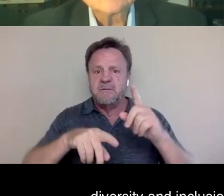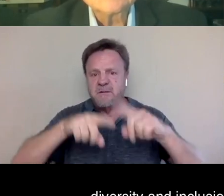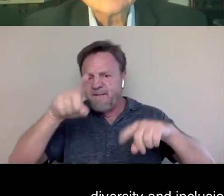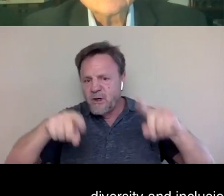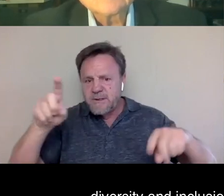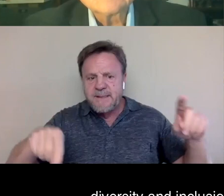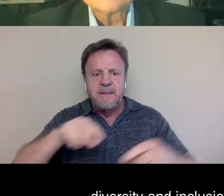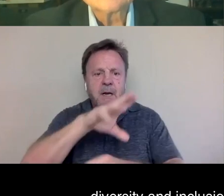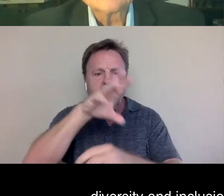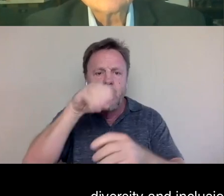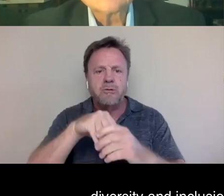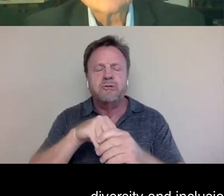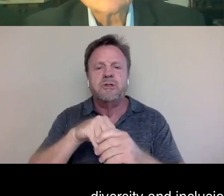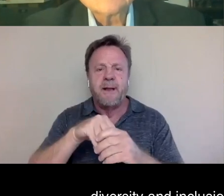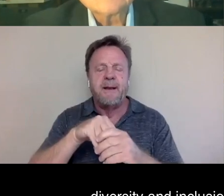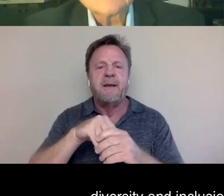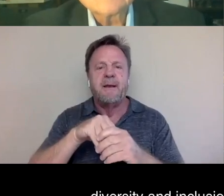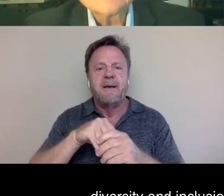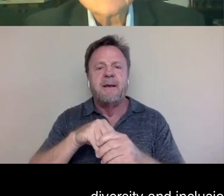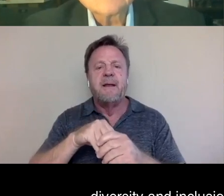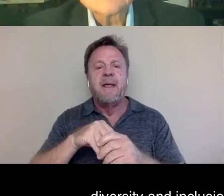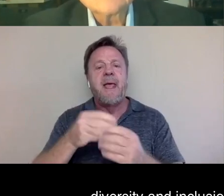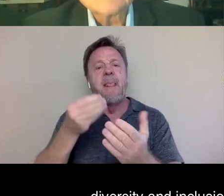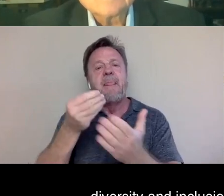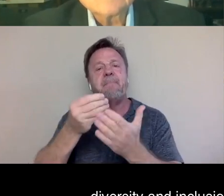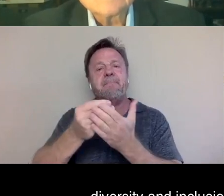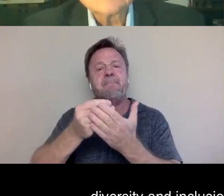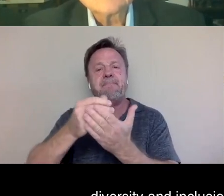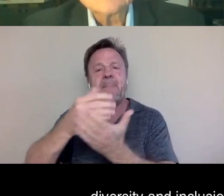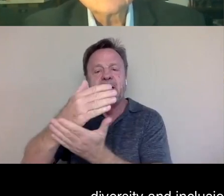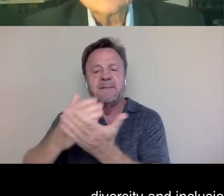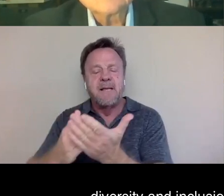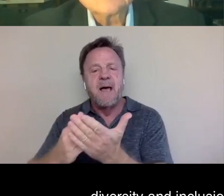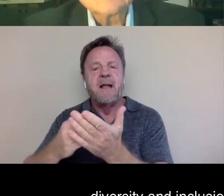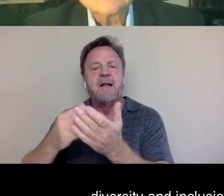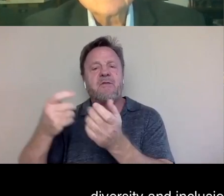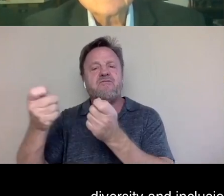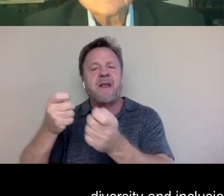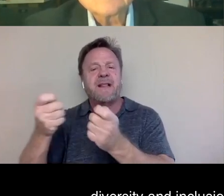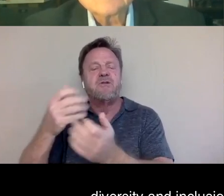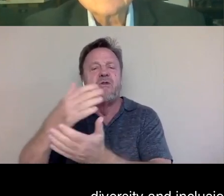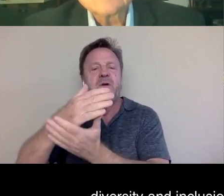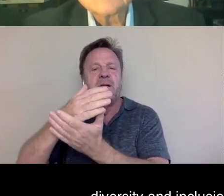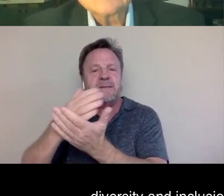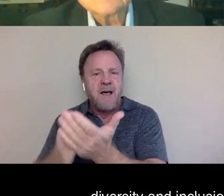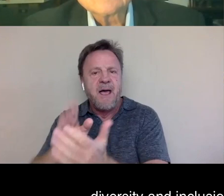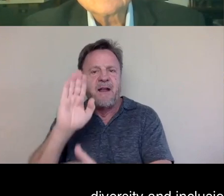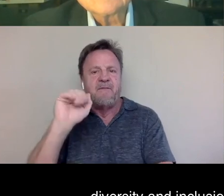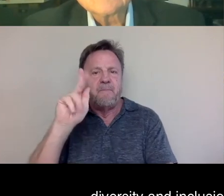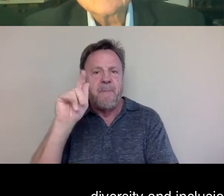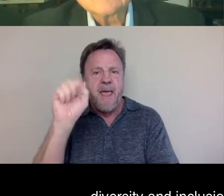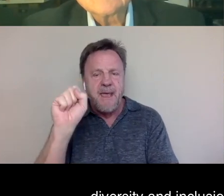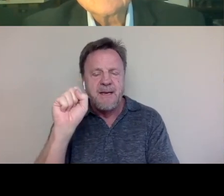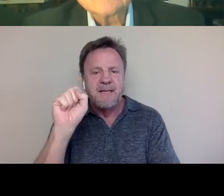inclusion. In the money side, in the regulatory side of banks,